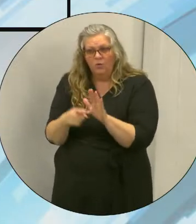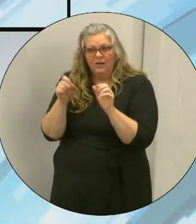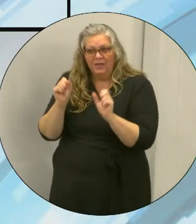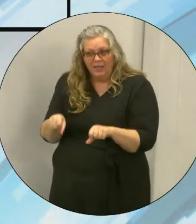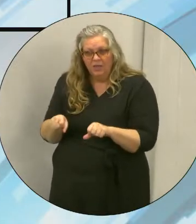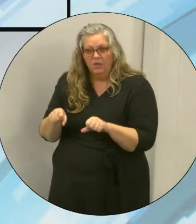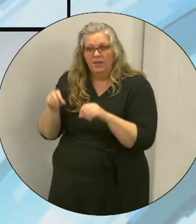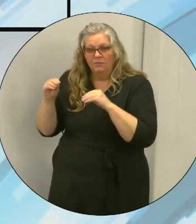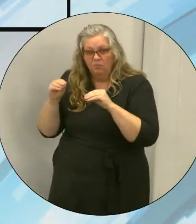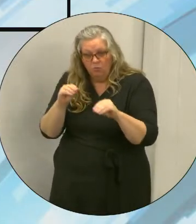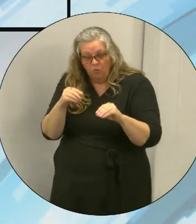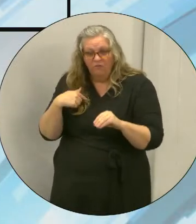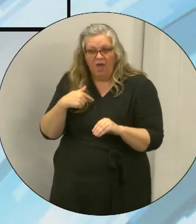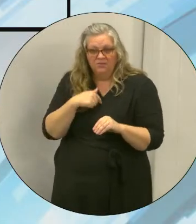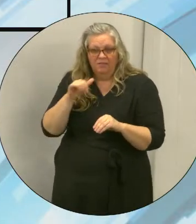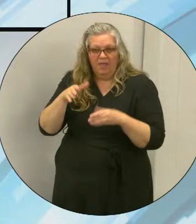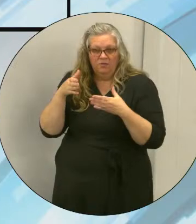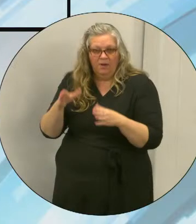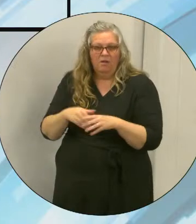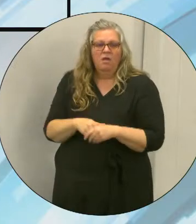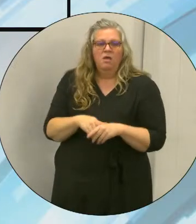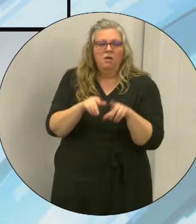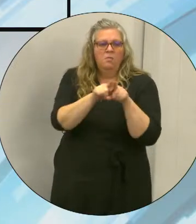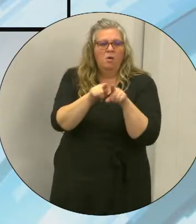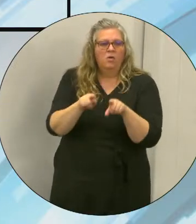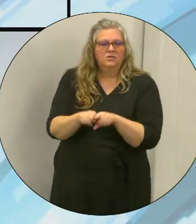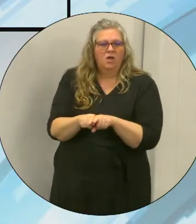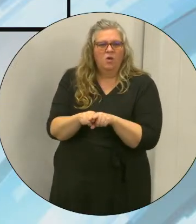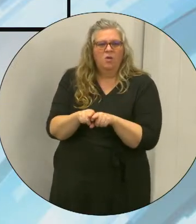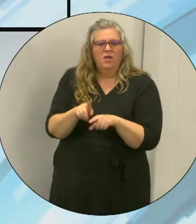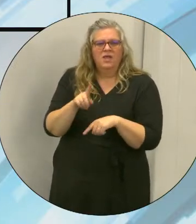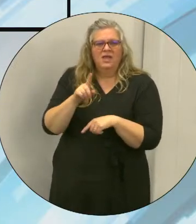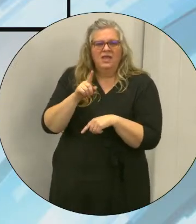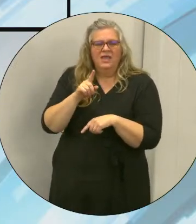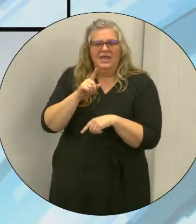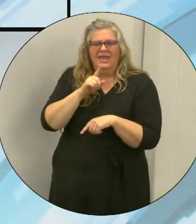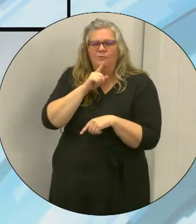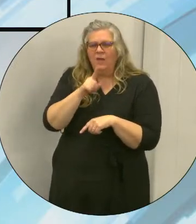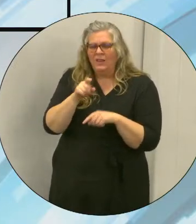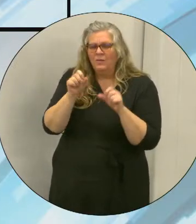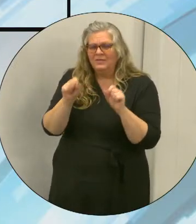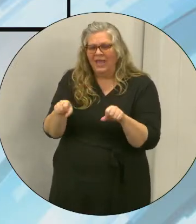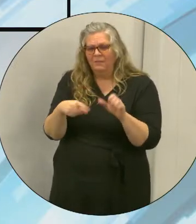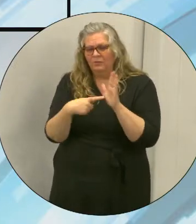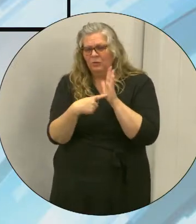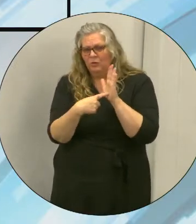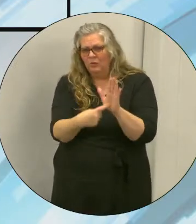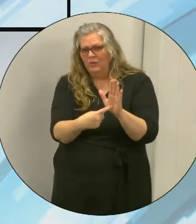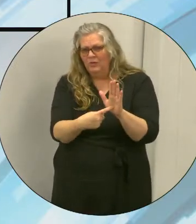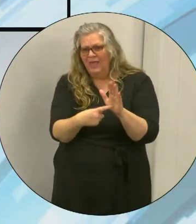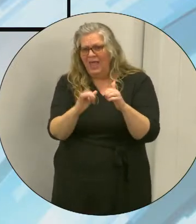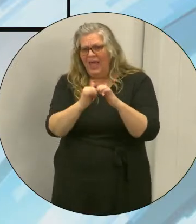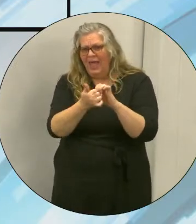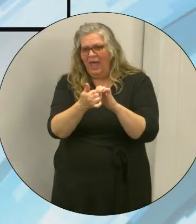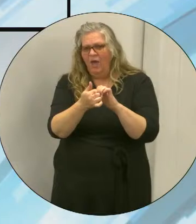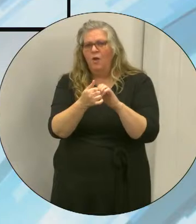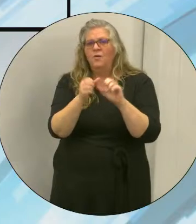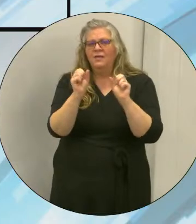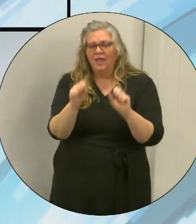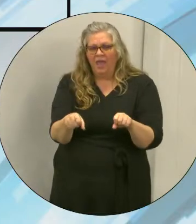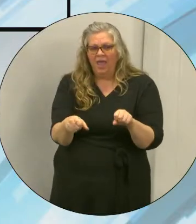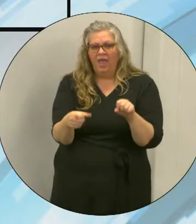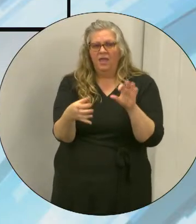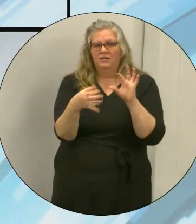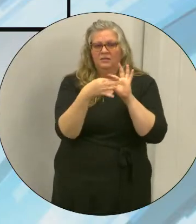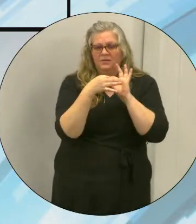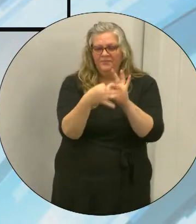that direction, but also his ability to really break down key ways that he would build relationships, right? Leveraging the strengths